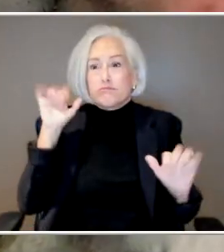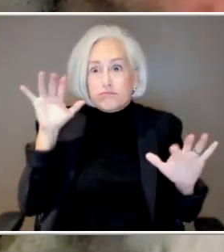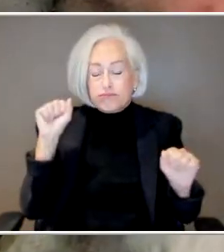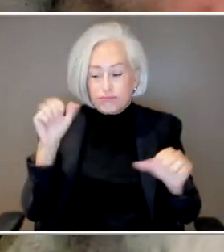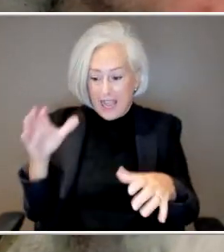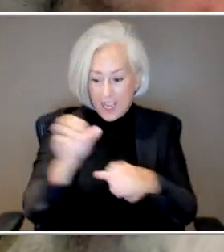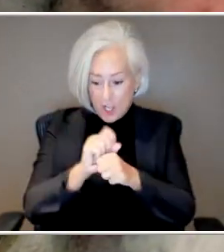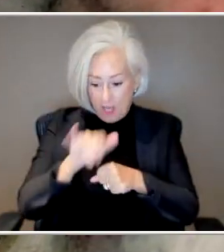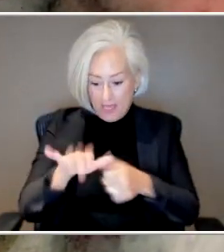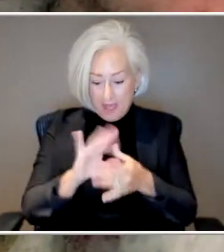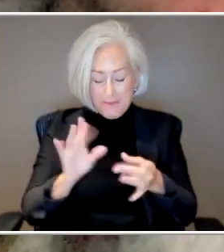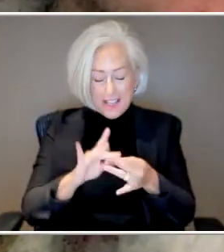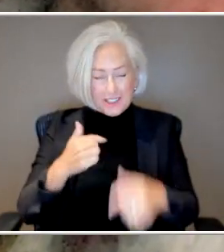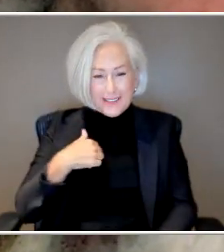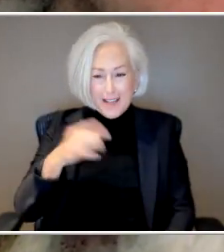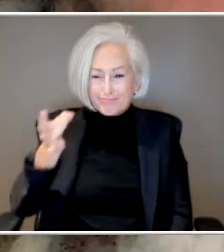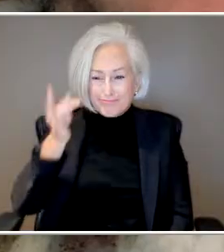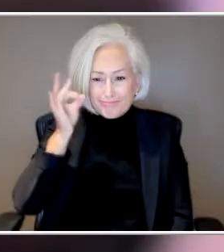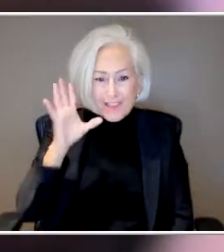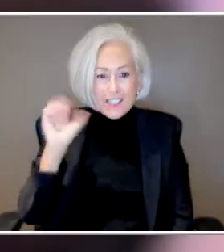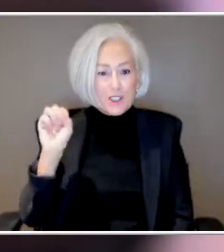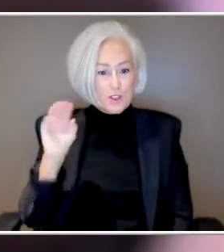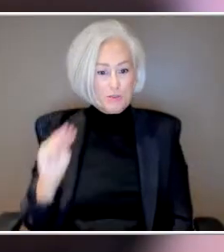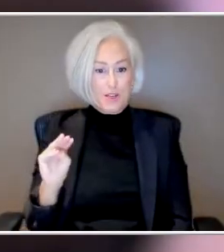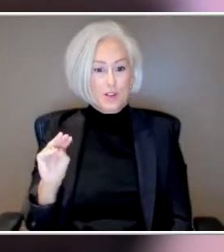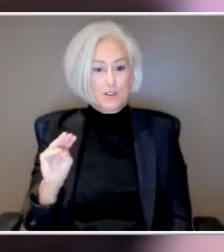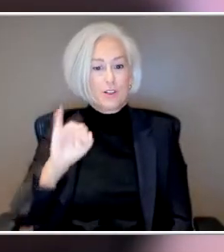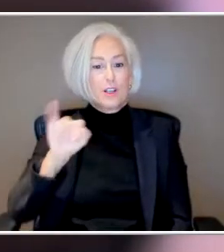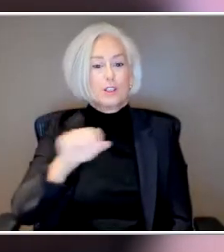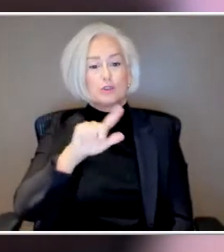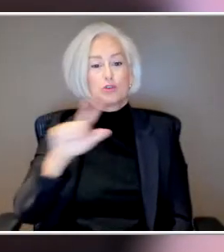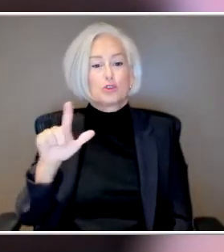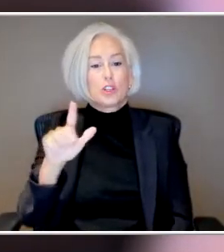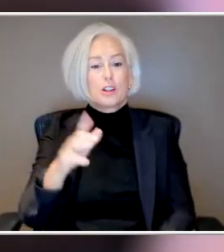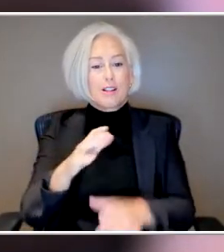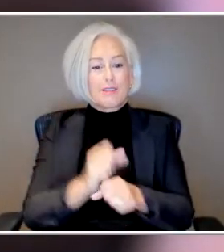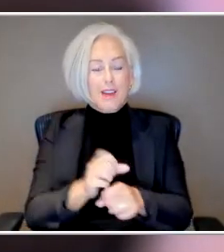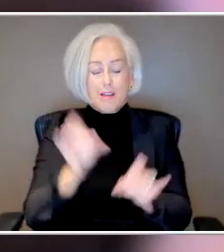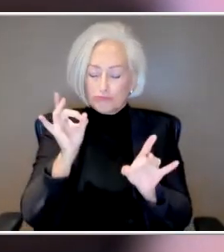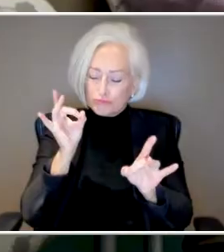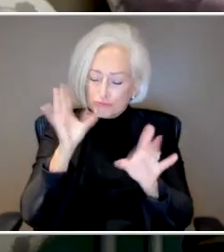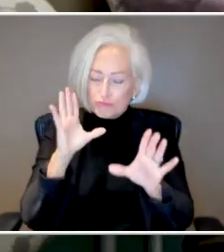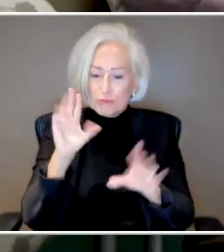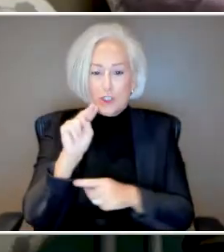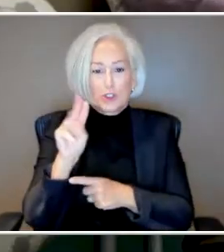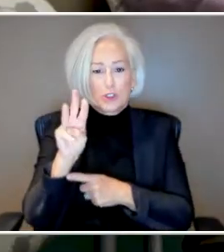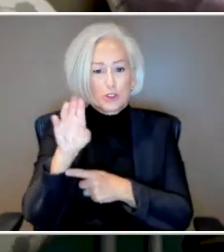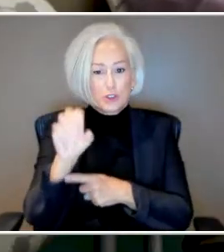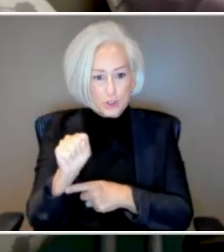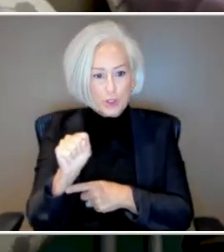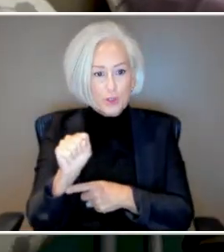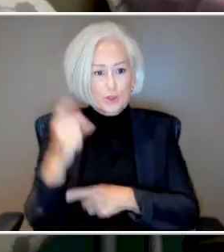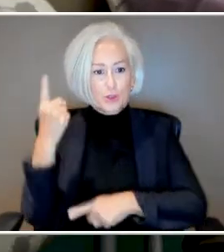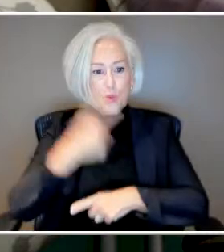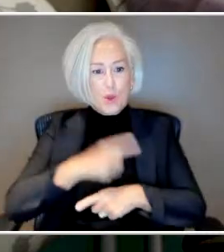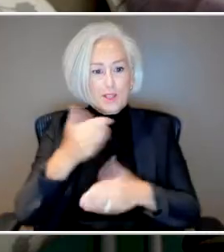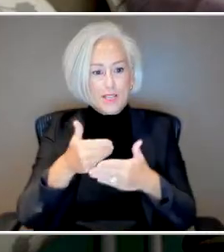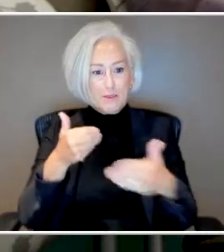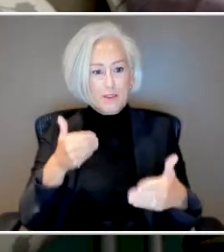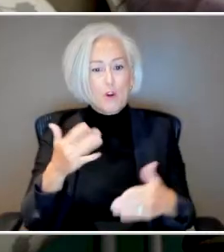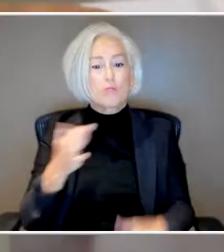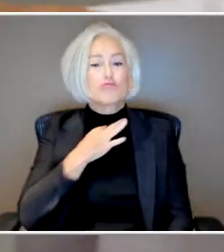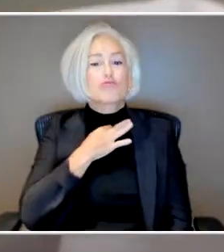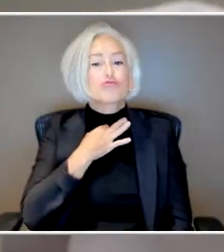just received devastating news the day before, was curious what her old friend was up to. Hello.